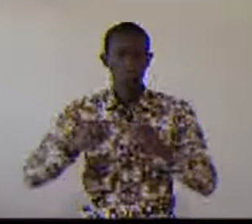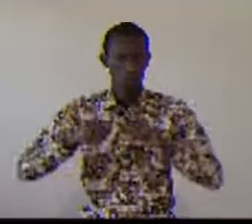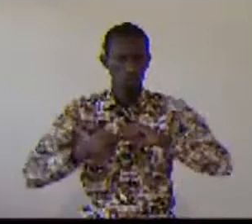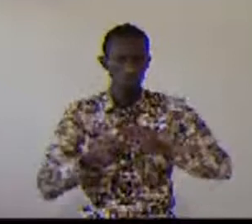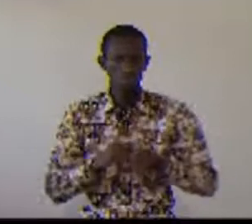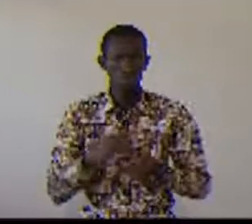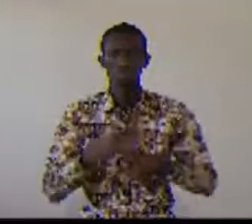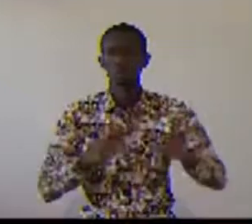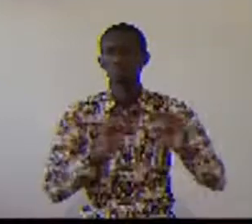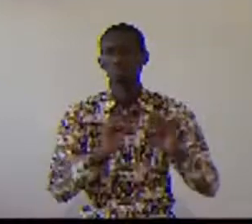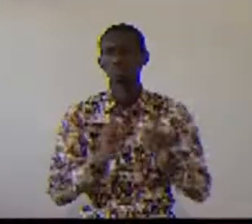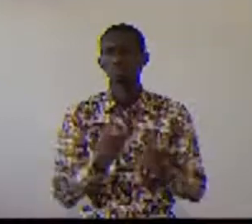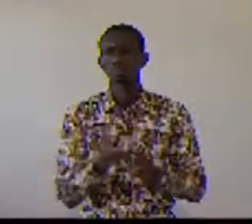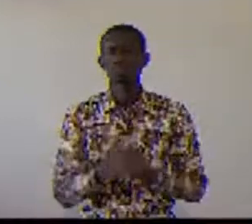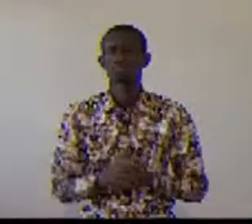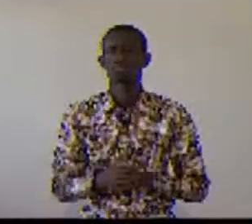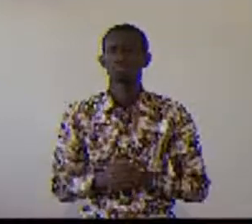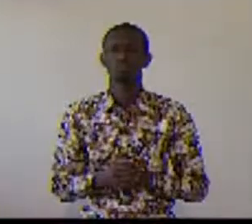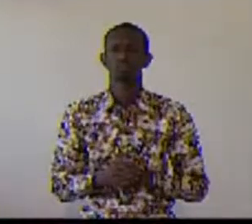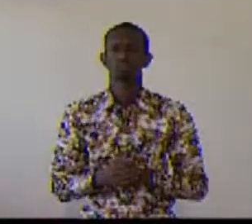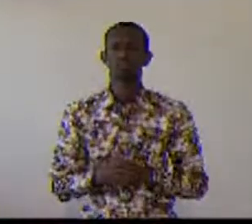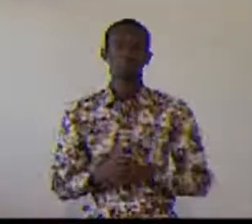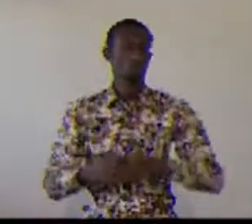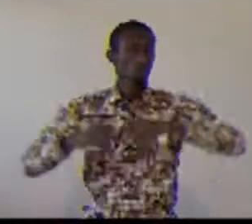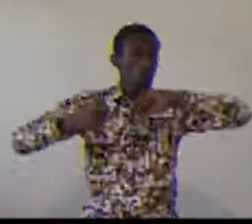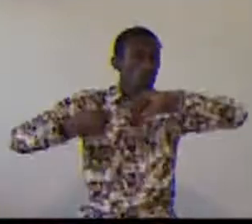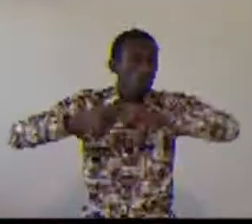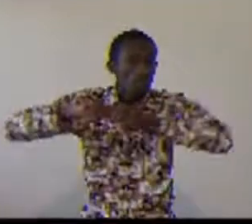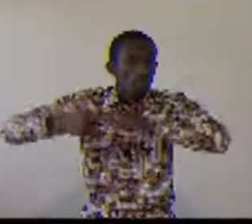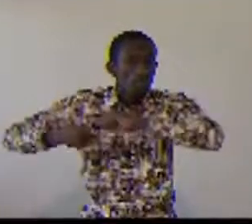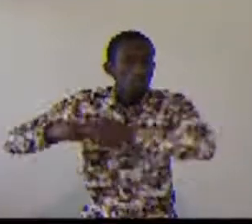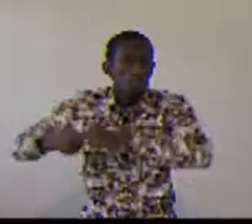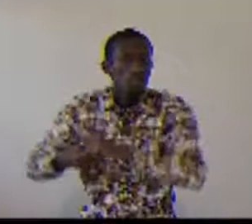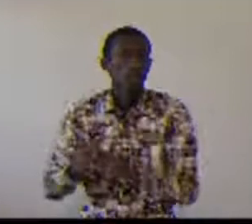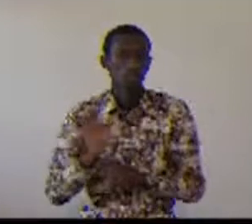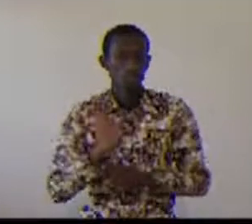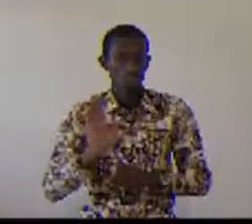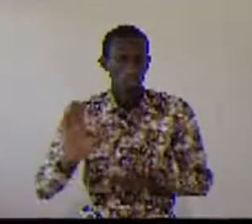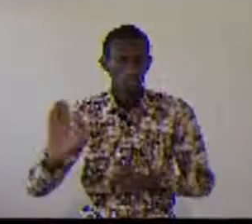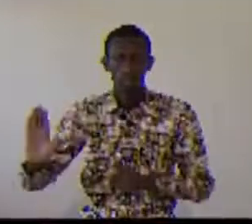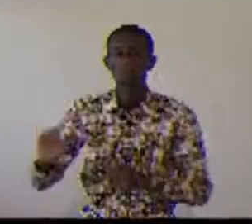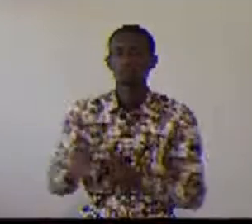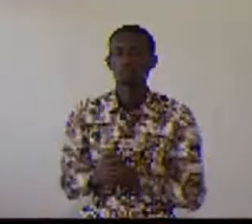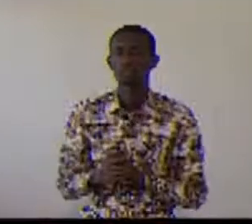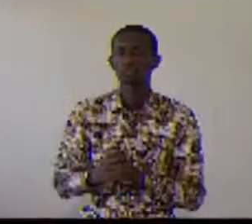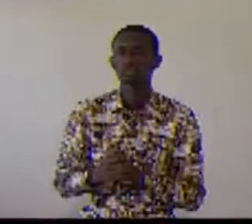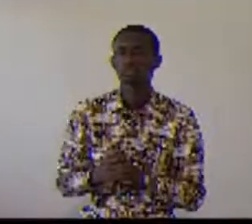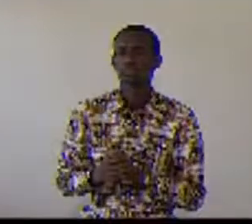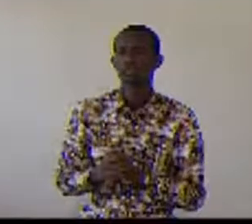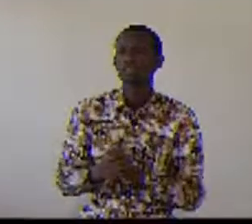of an element, can be defined as how readily an atom can lose an electron.